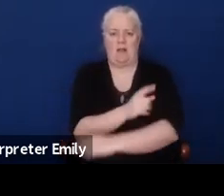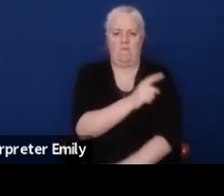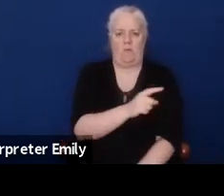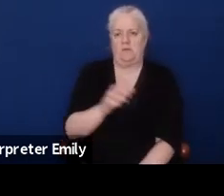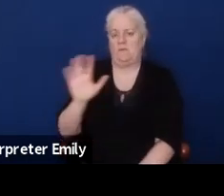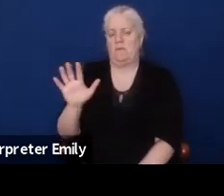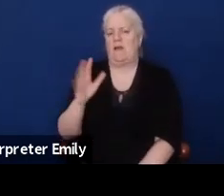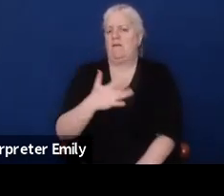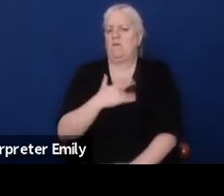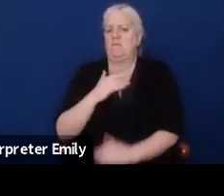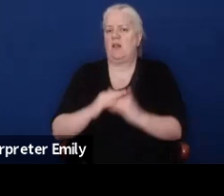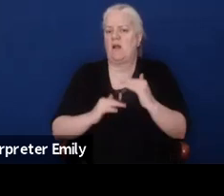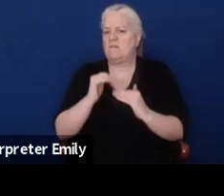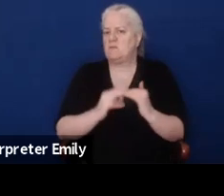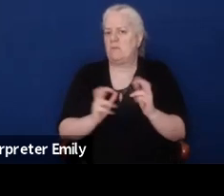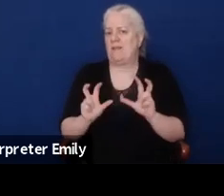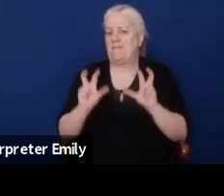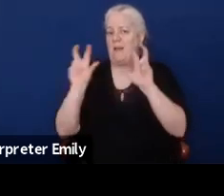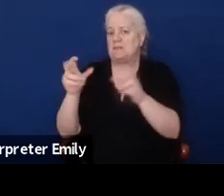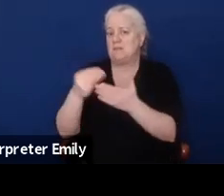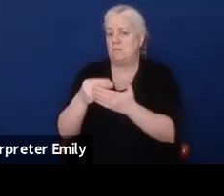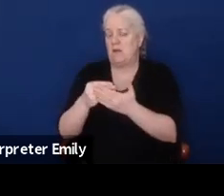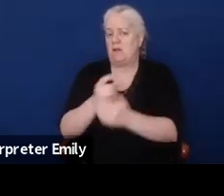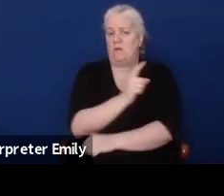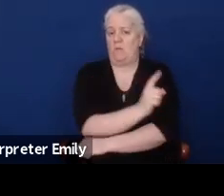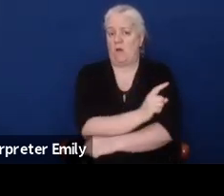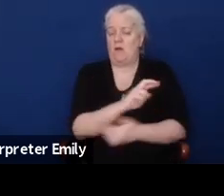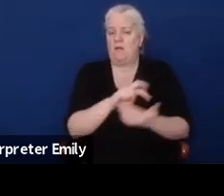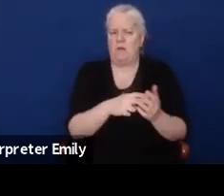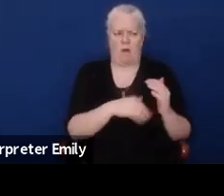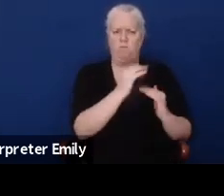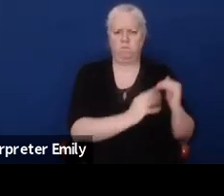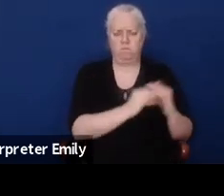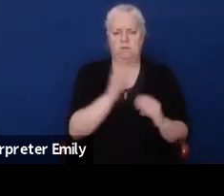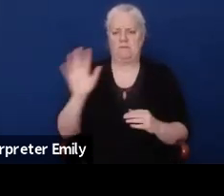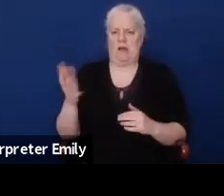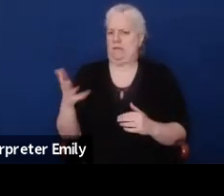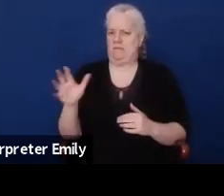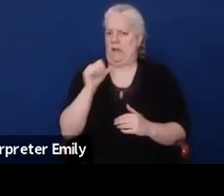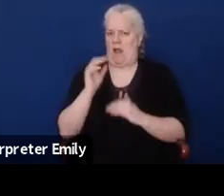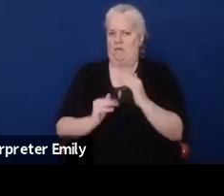with investing money? 1 is very comfortable, 5 is very uncomfortable.